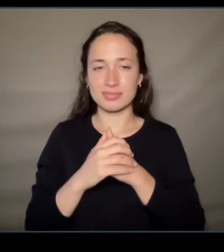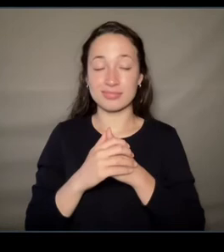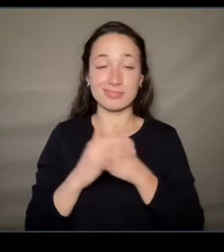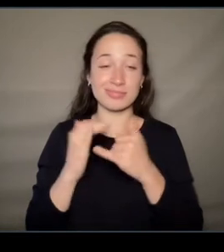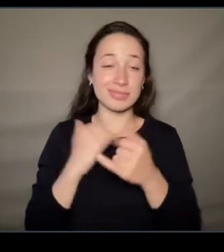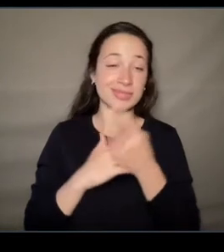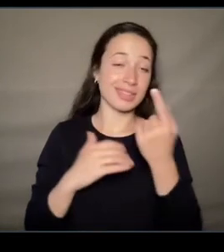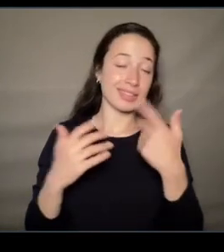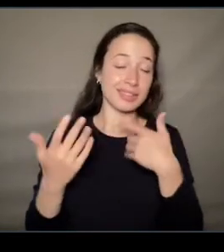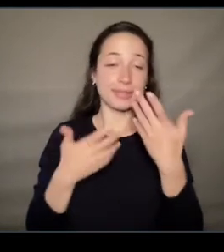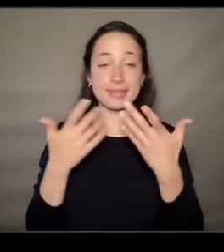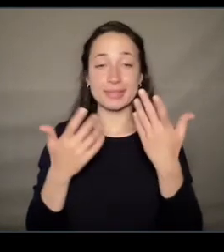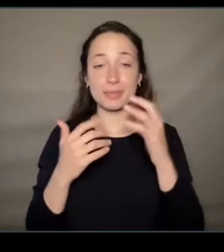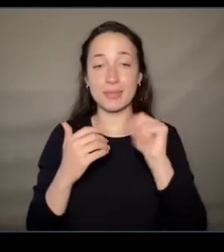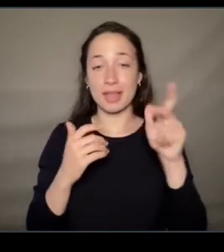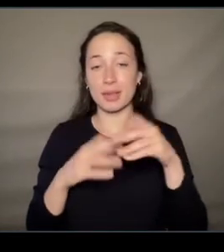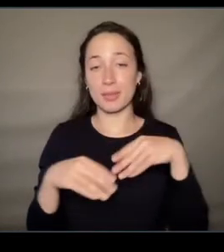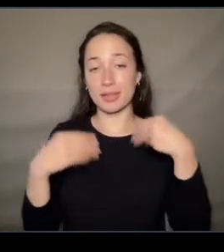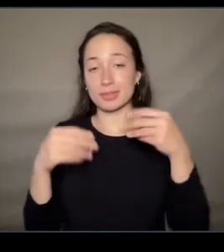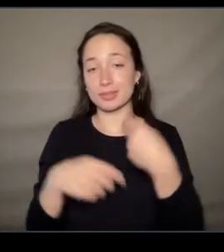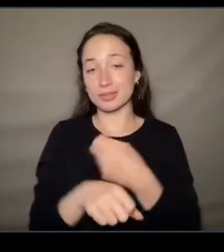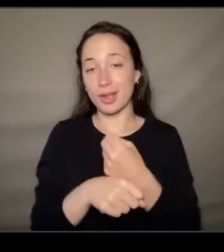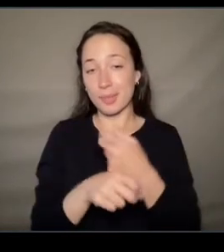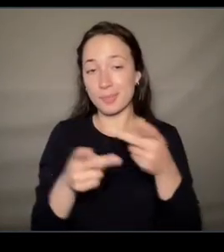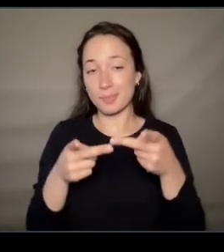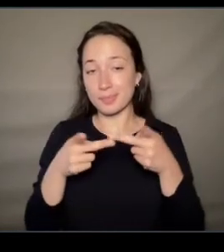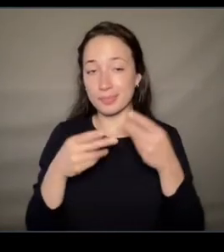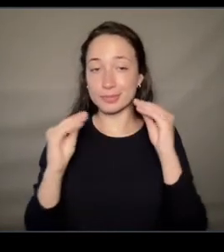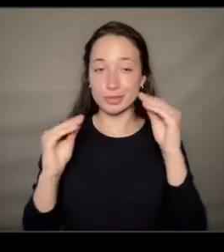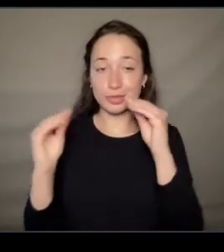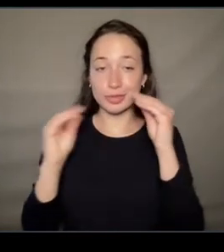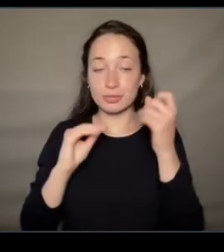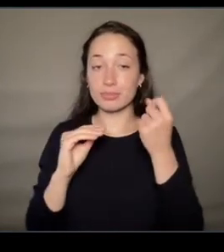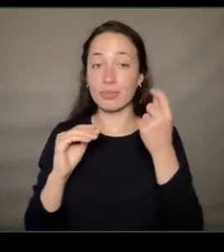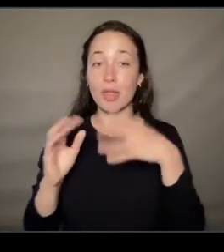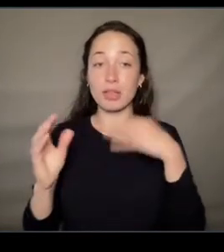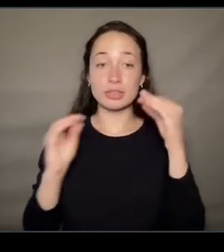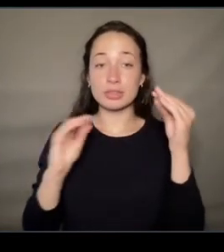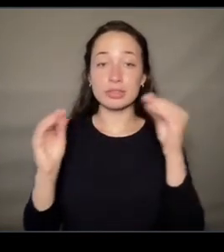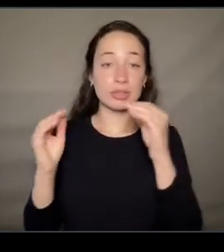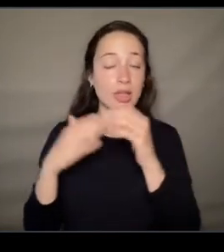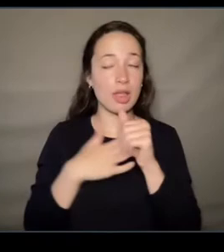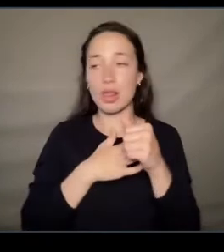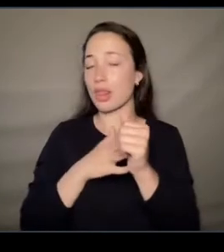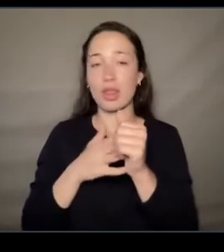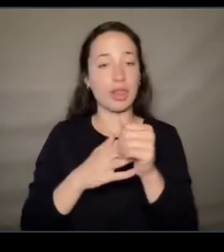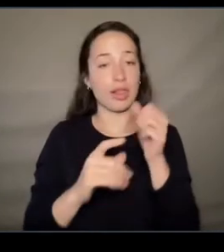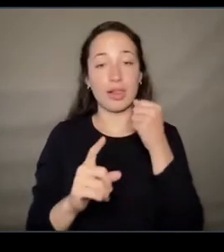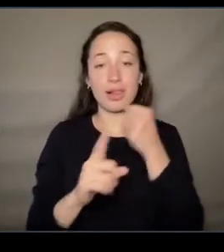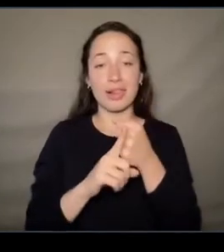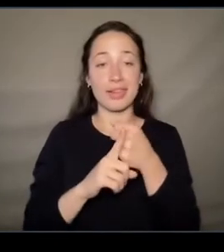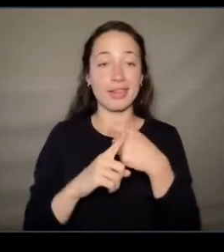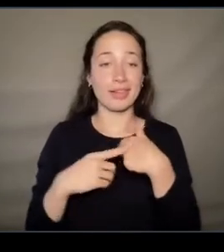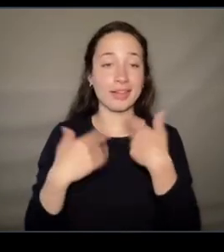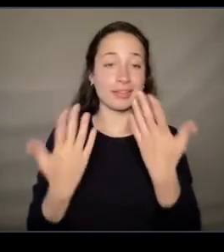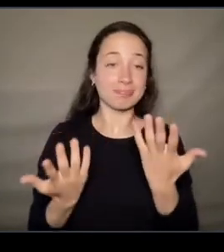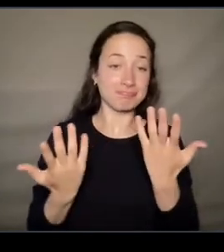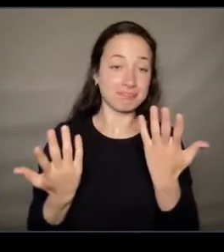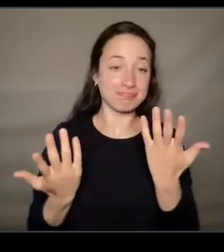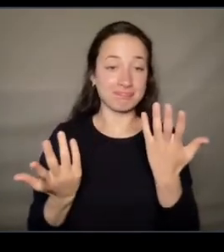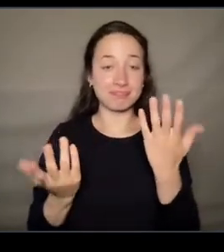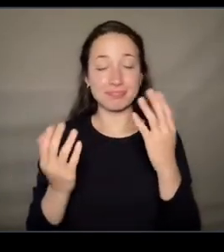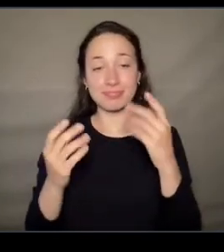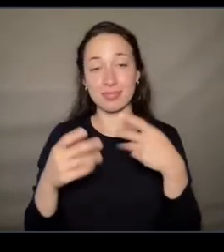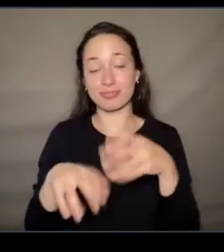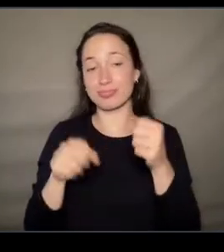These days, I'm back in my shop, mostly teaching, and my teaching endeavors have led to